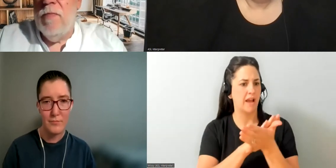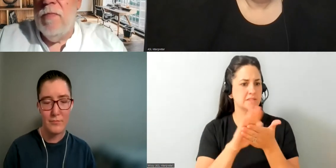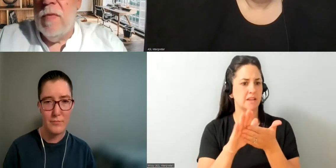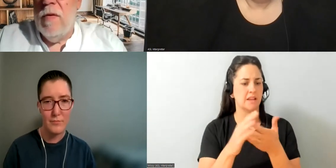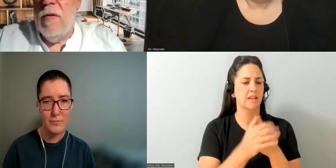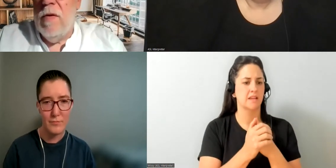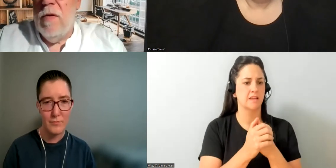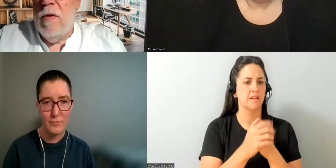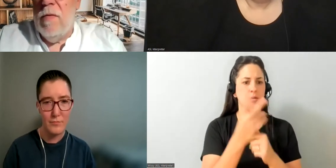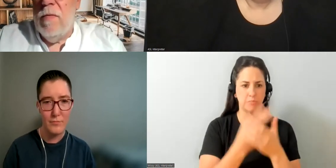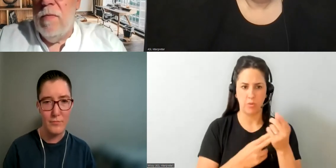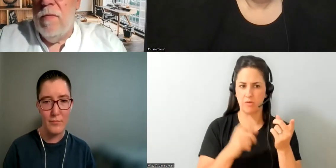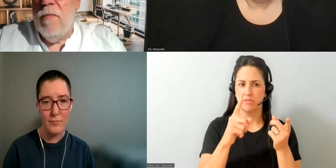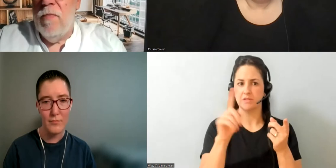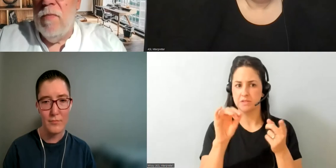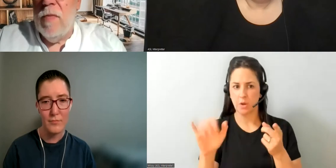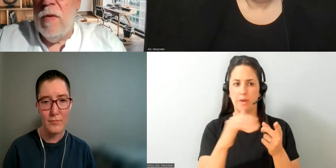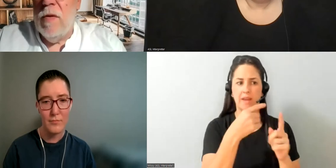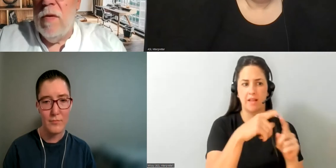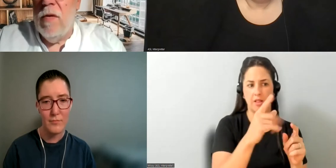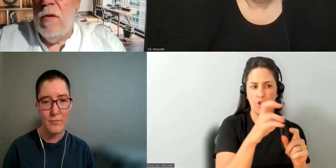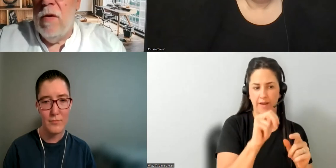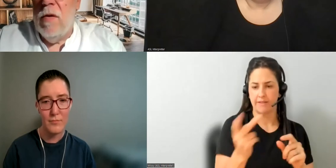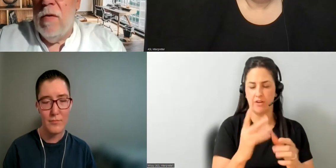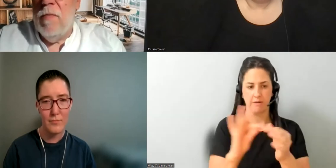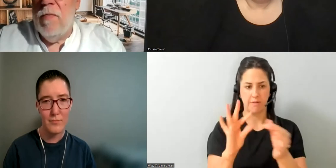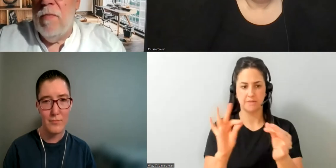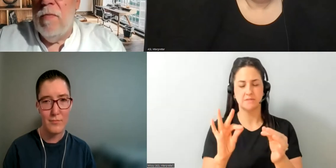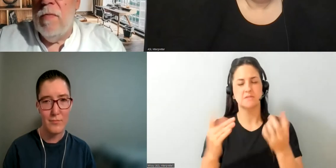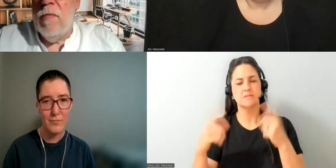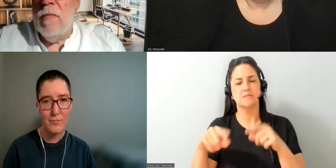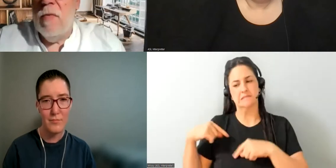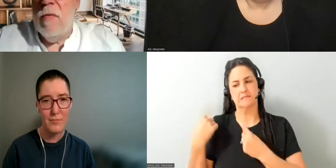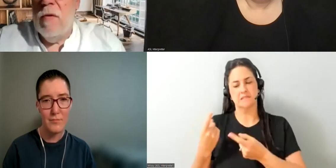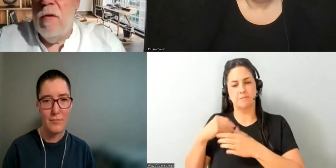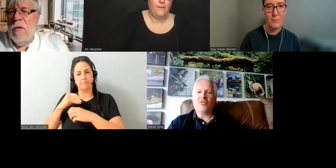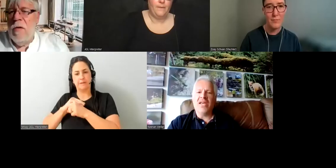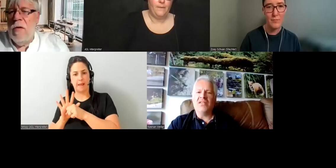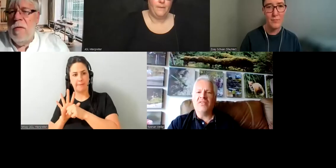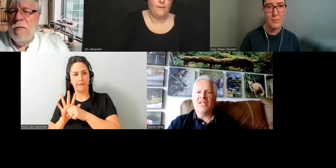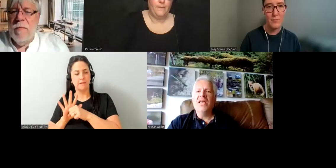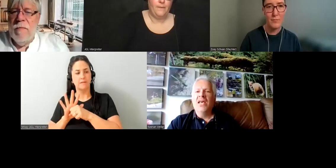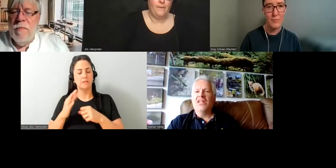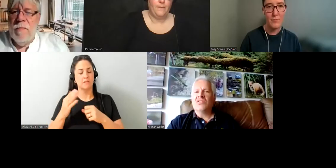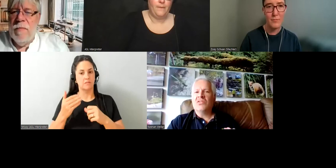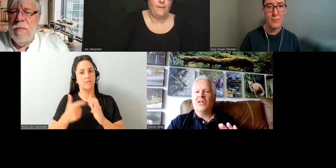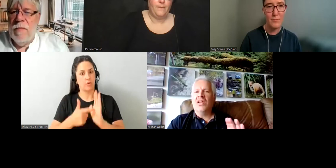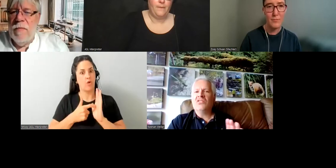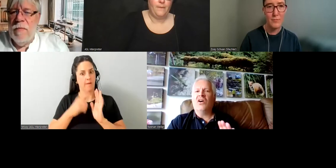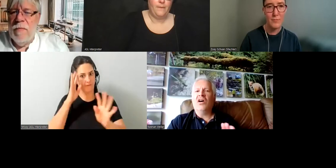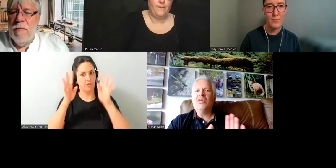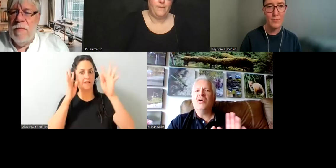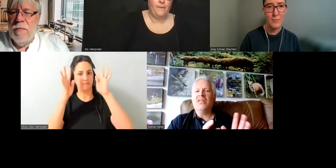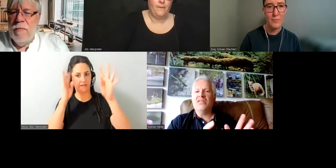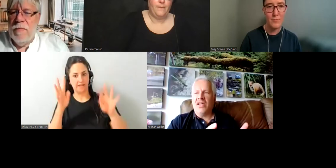comments so one other thing that's happened with the pandemic and there's been a requirement for creativity and so it's